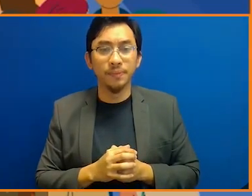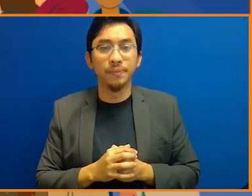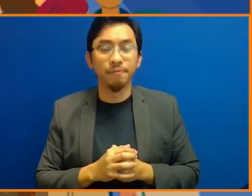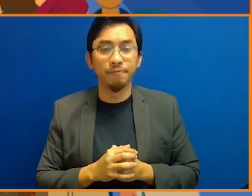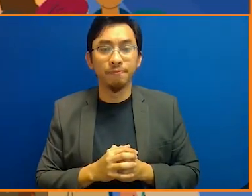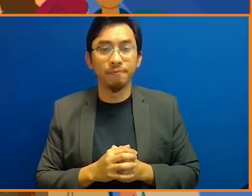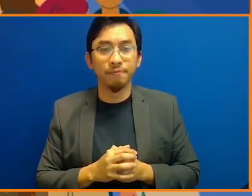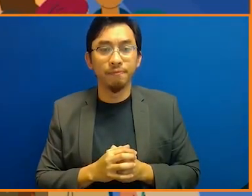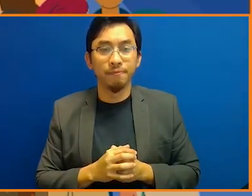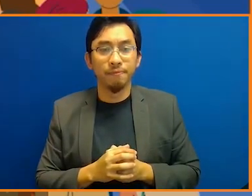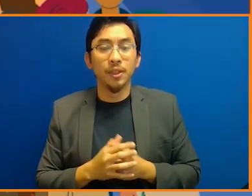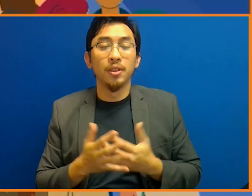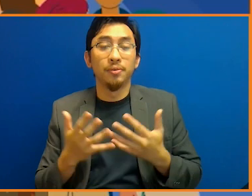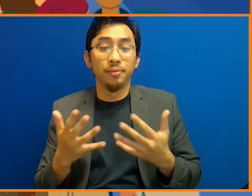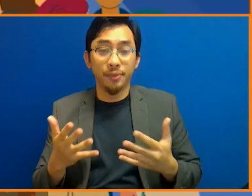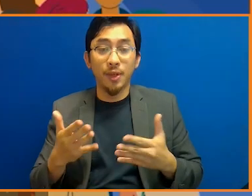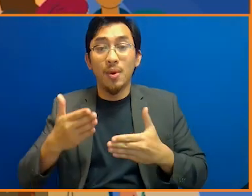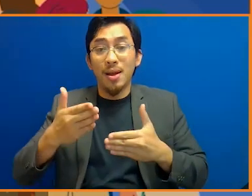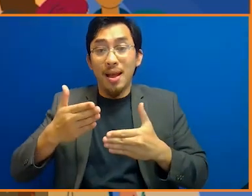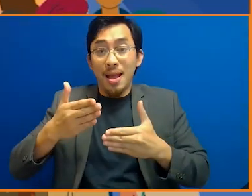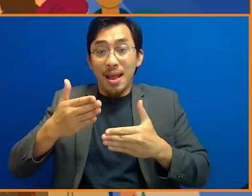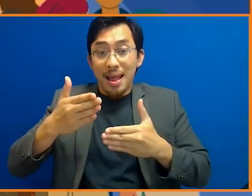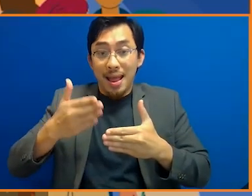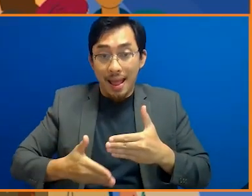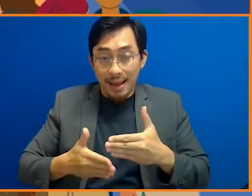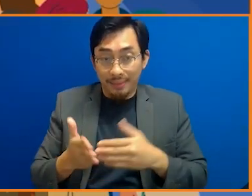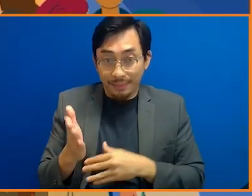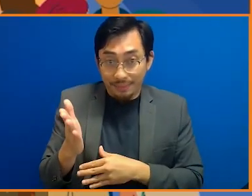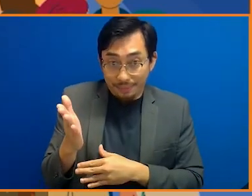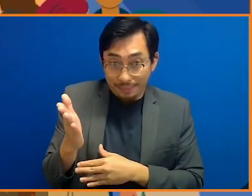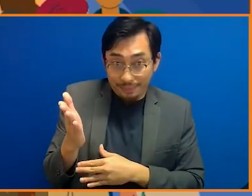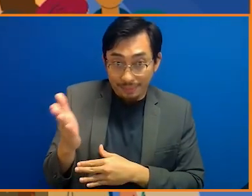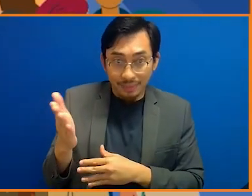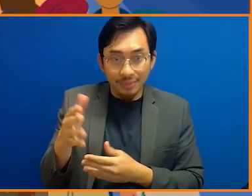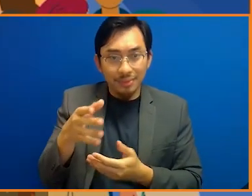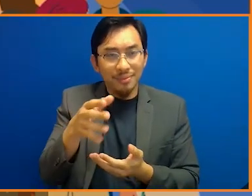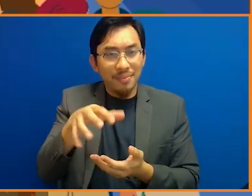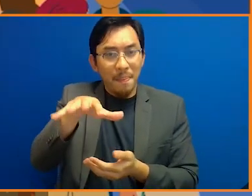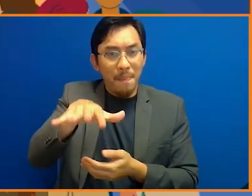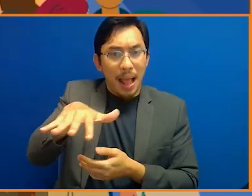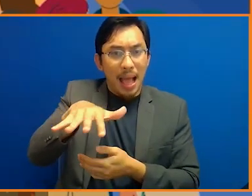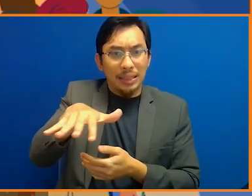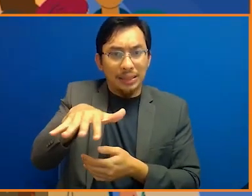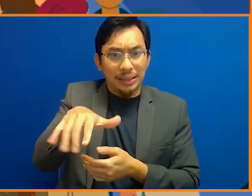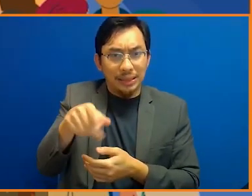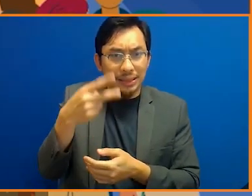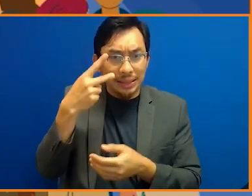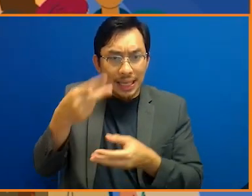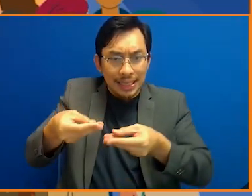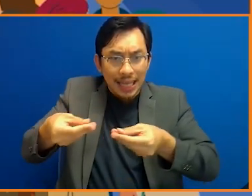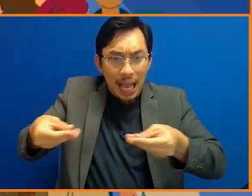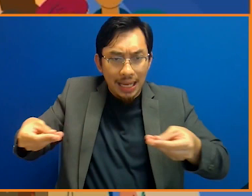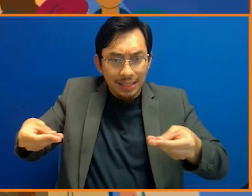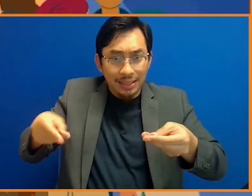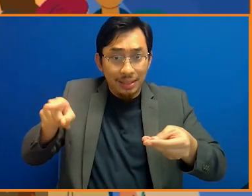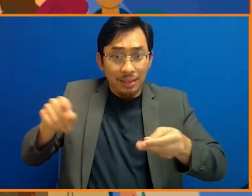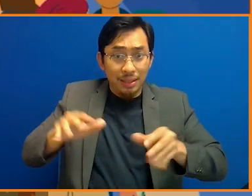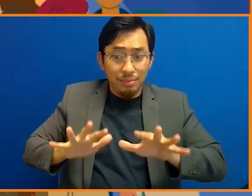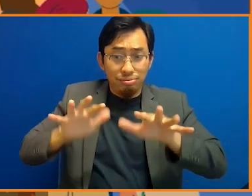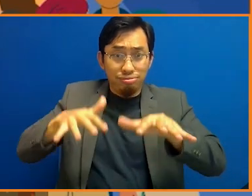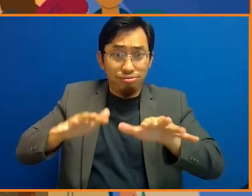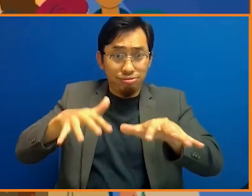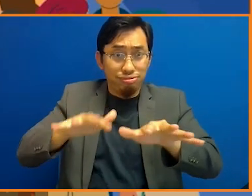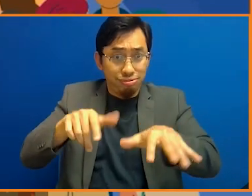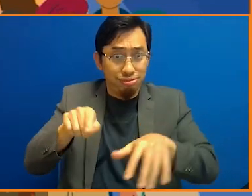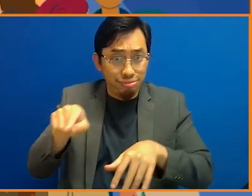can understand that, okay, at the end, where the last location where we found the sand, what